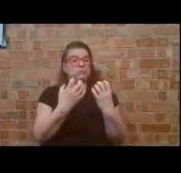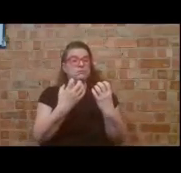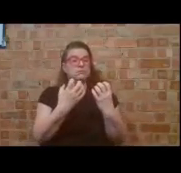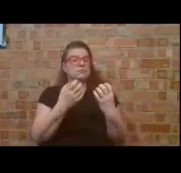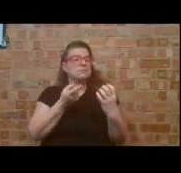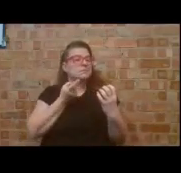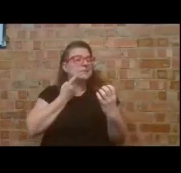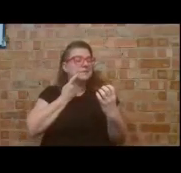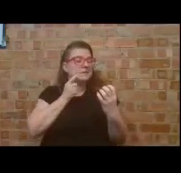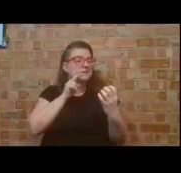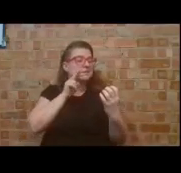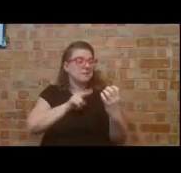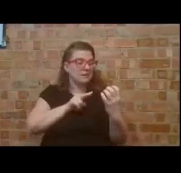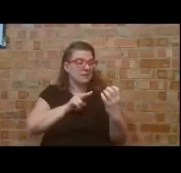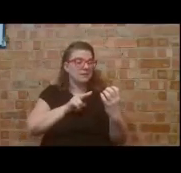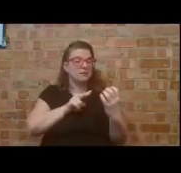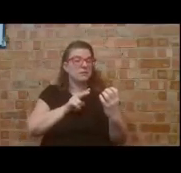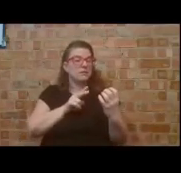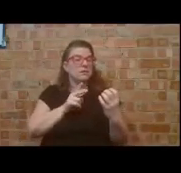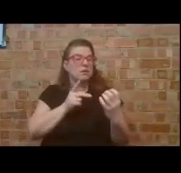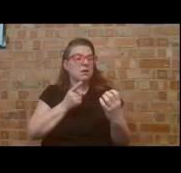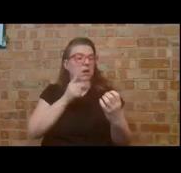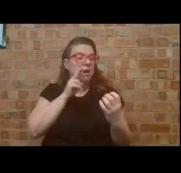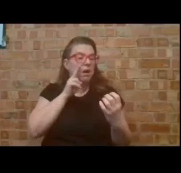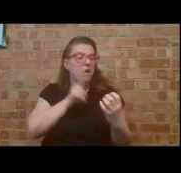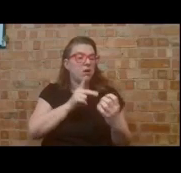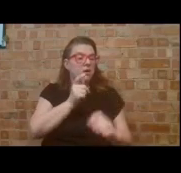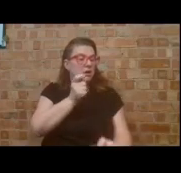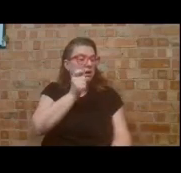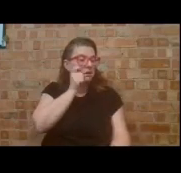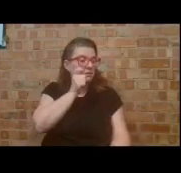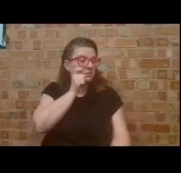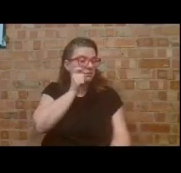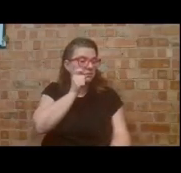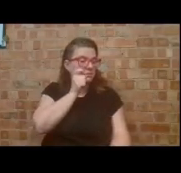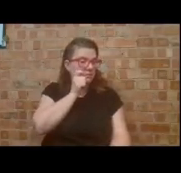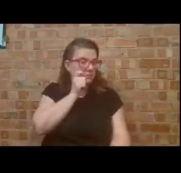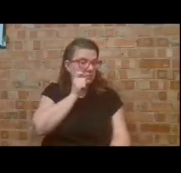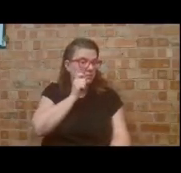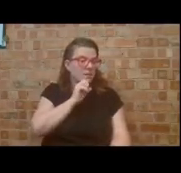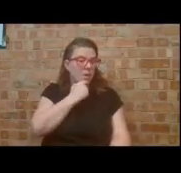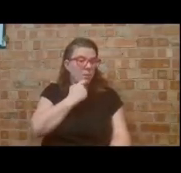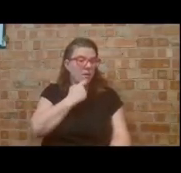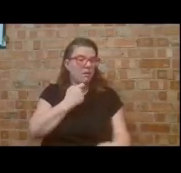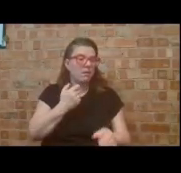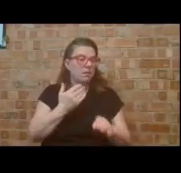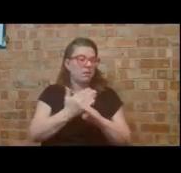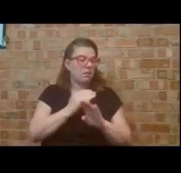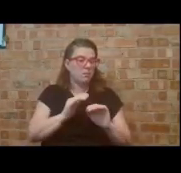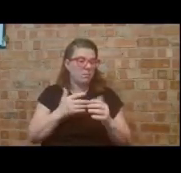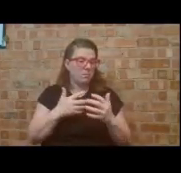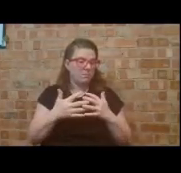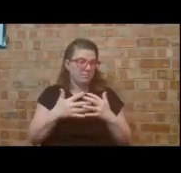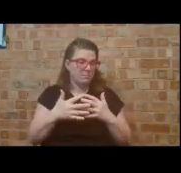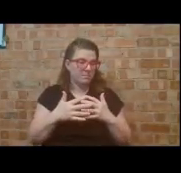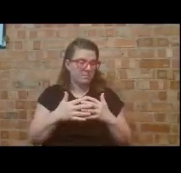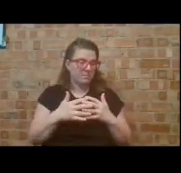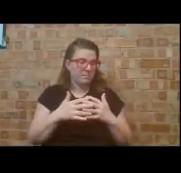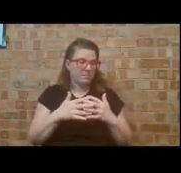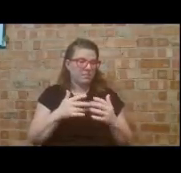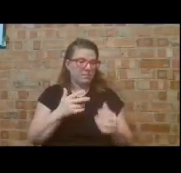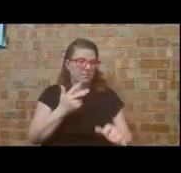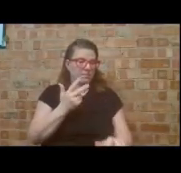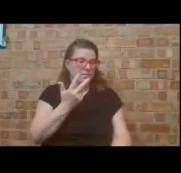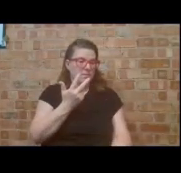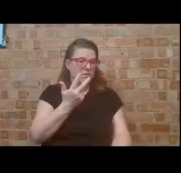then looking at screen magnification. Now, when you've got the magnifier on the Zoom, that's going to work regardless of what's open. It'll work across the